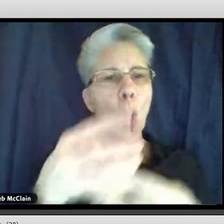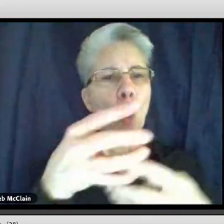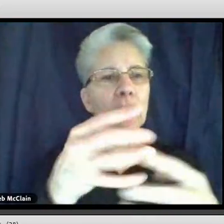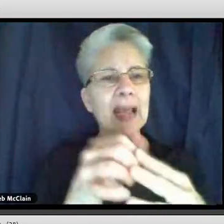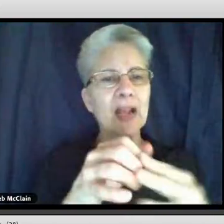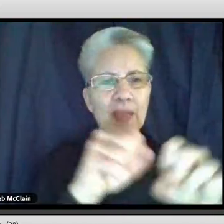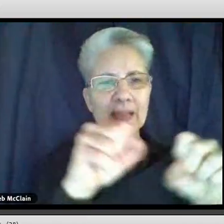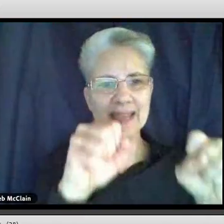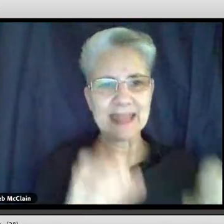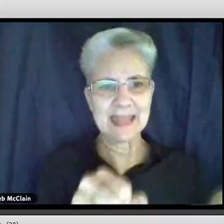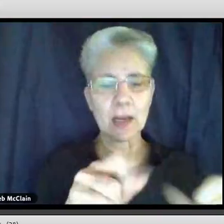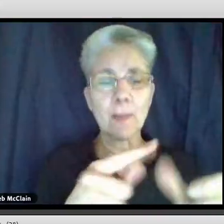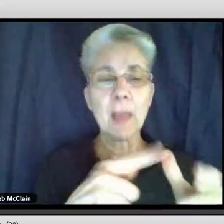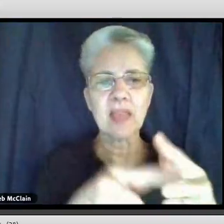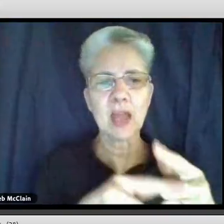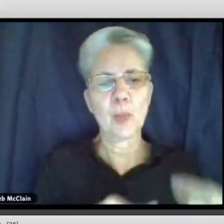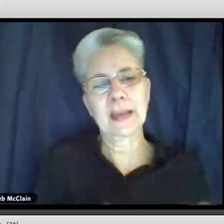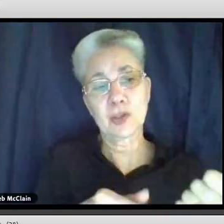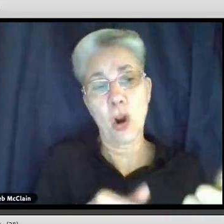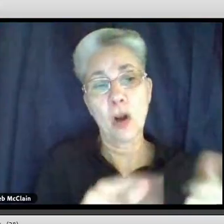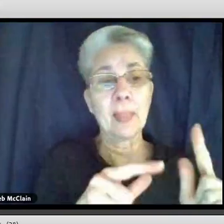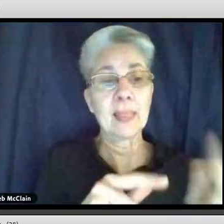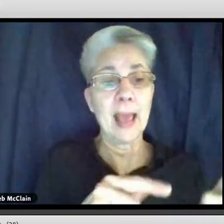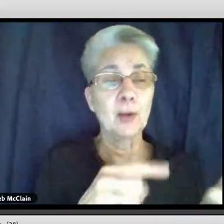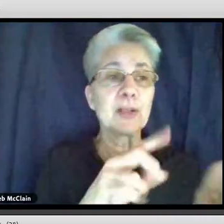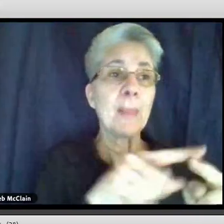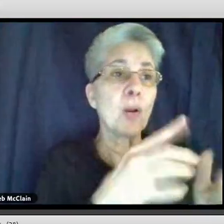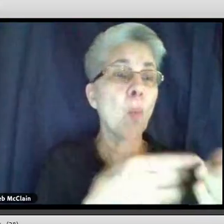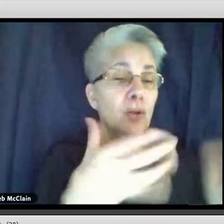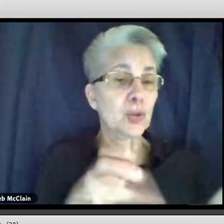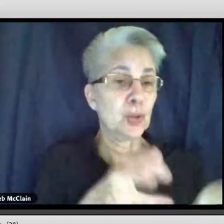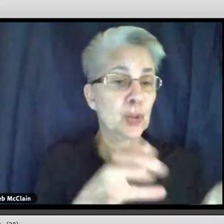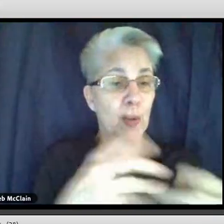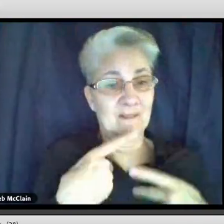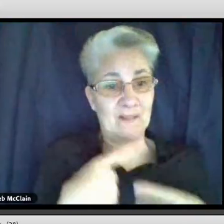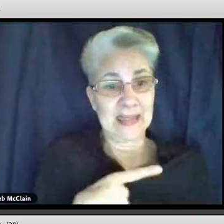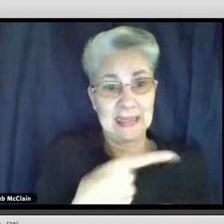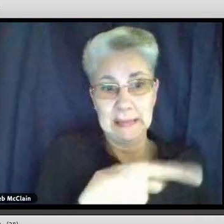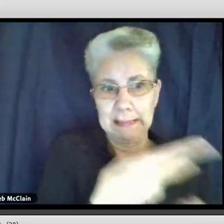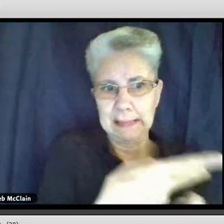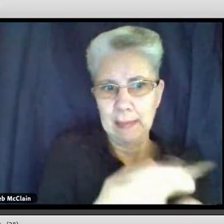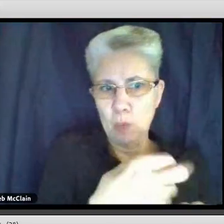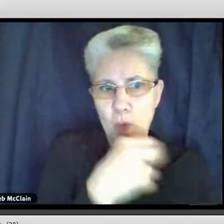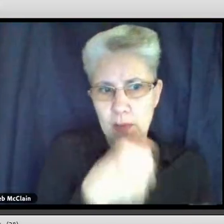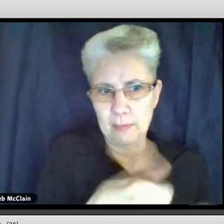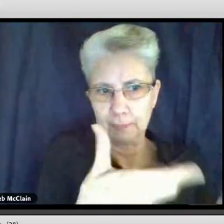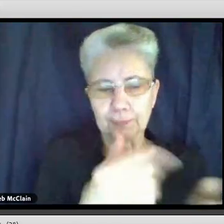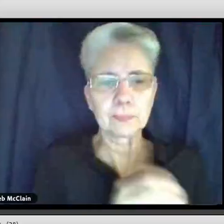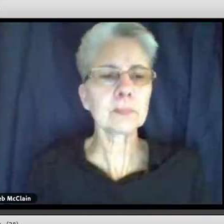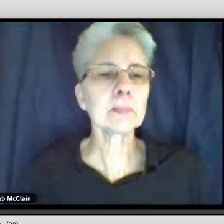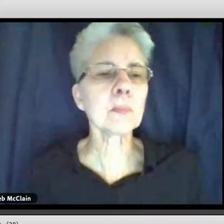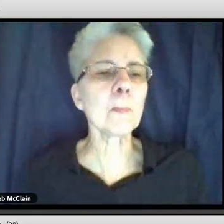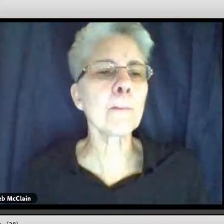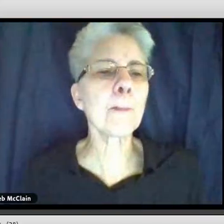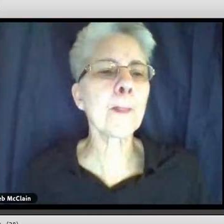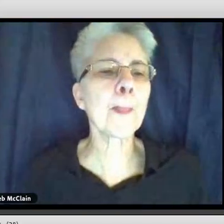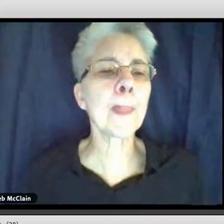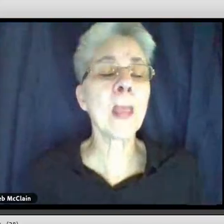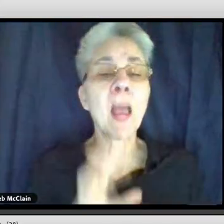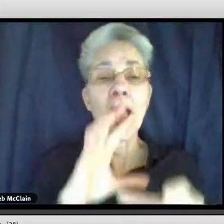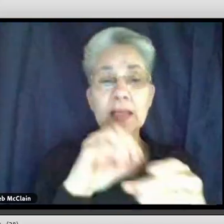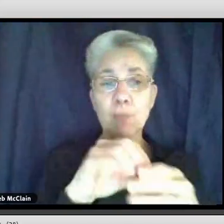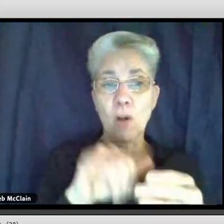system, and then you may discard them depending on what your planning is long term for digital items. As part of